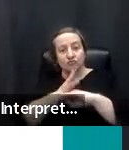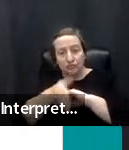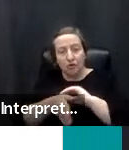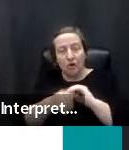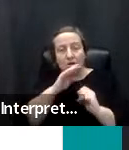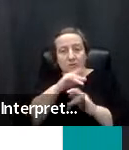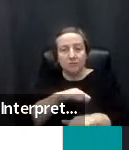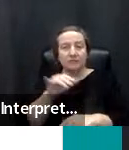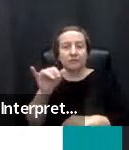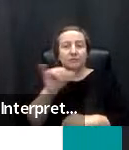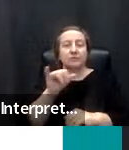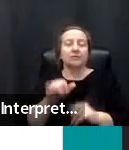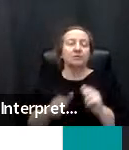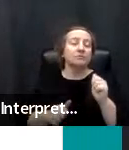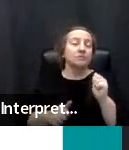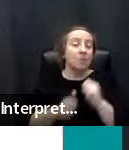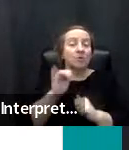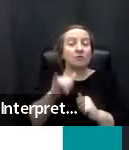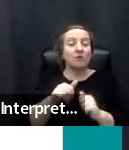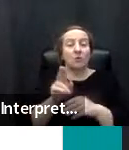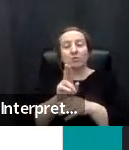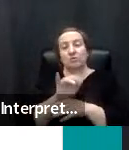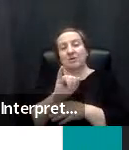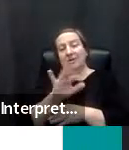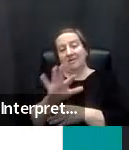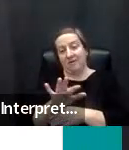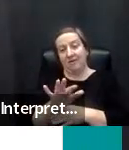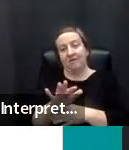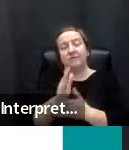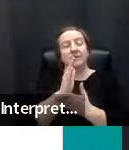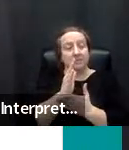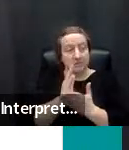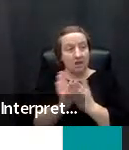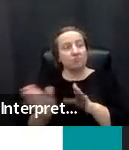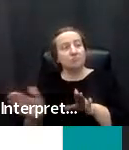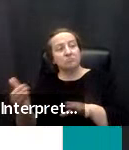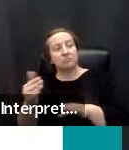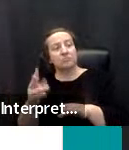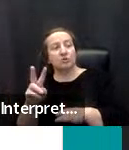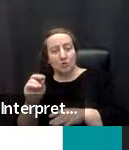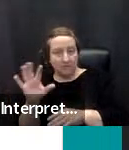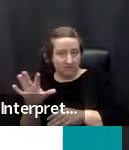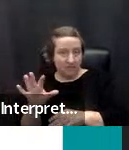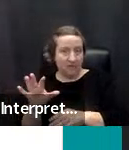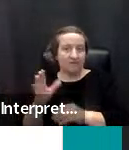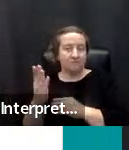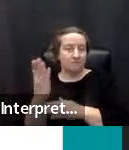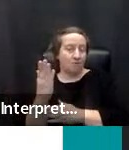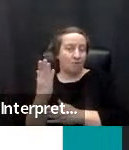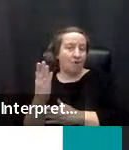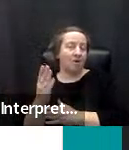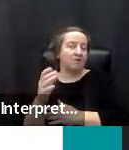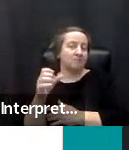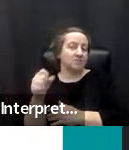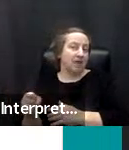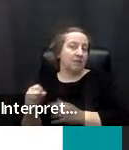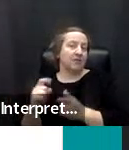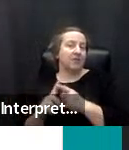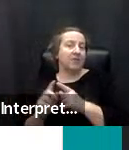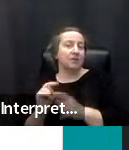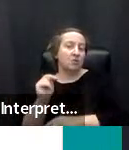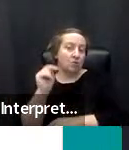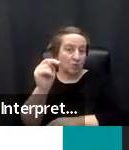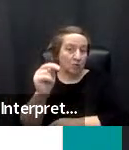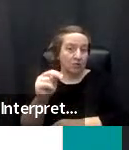And majority of those use I-5. Some do come across I-205 in the AM southbound and then head back